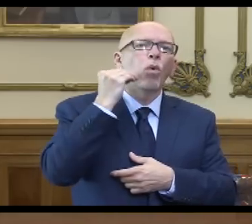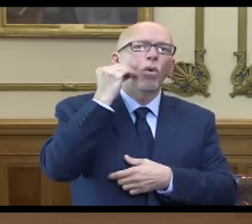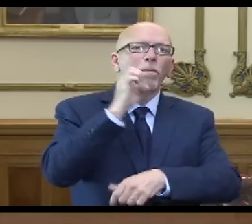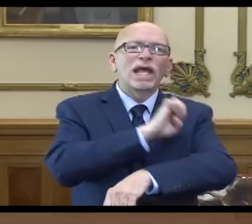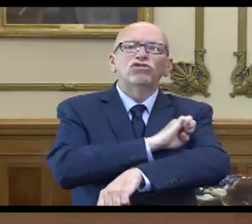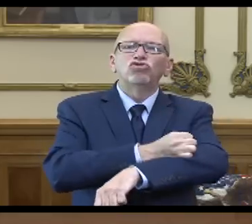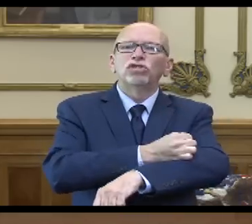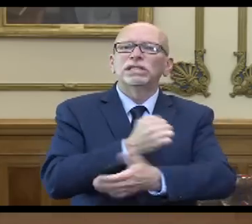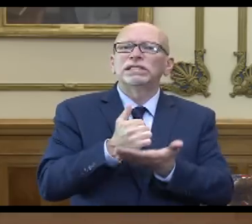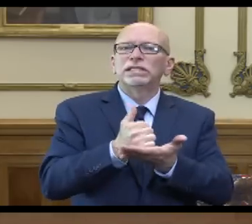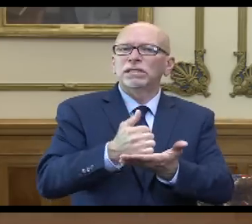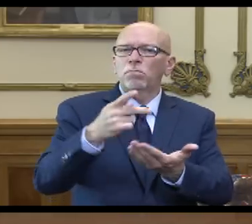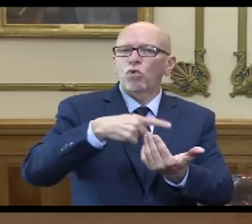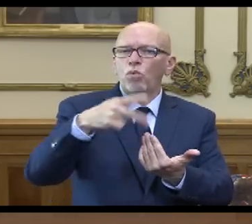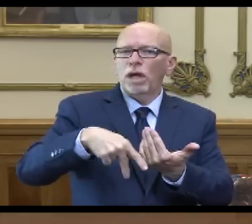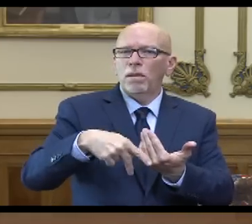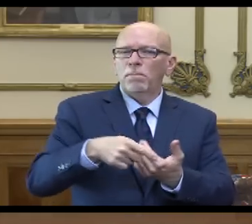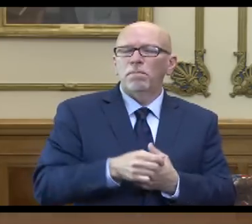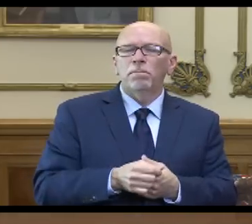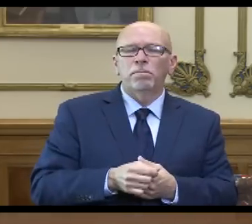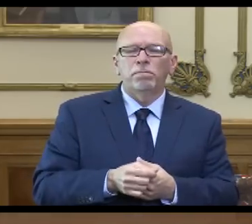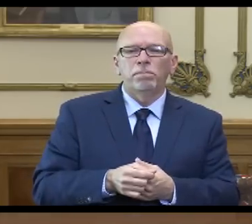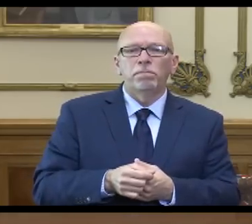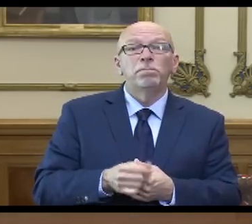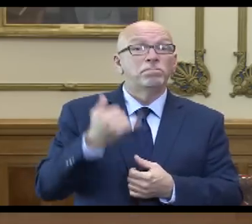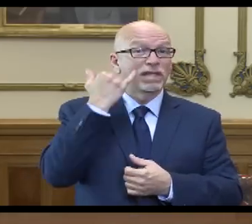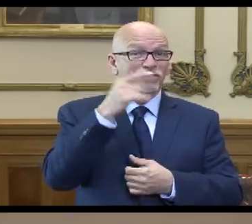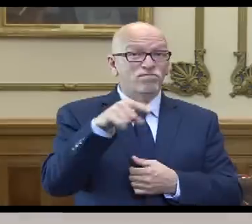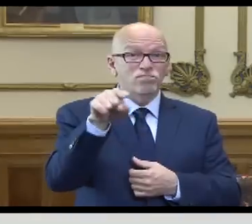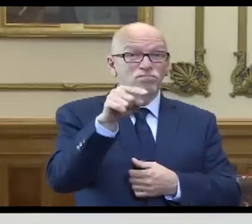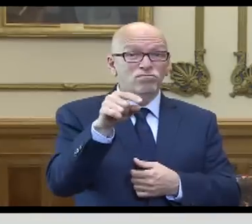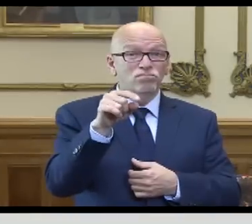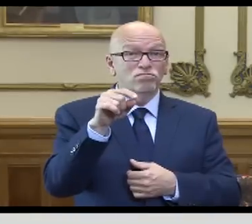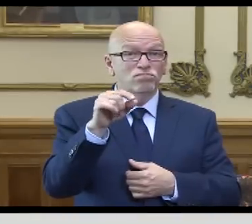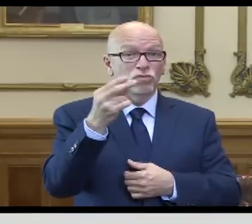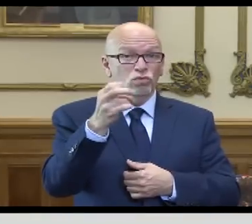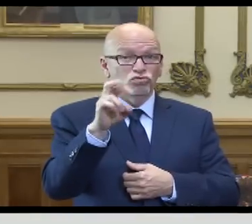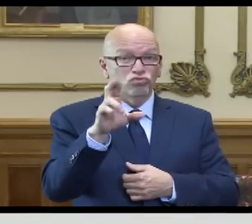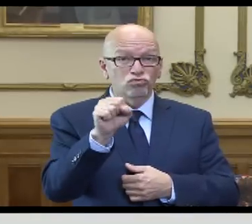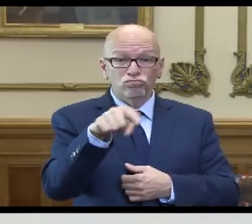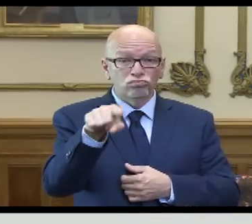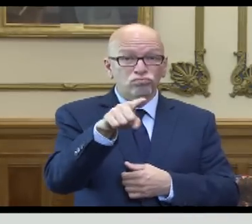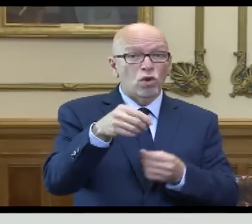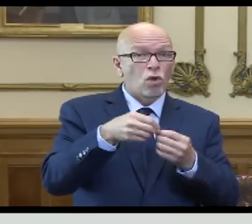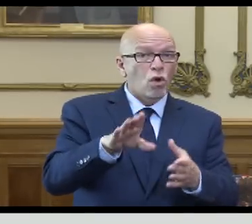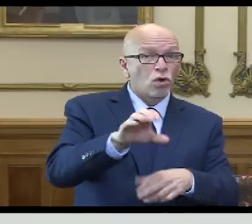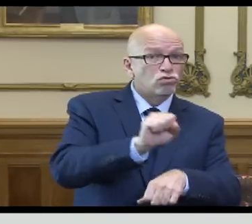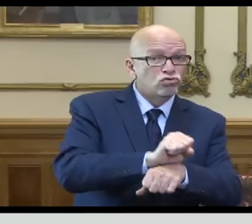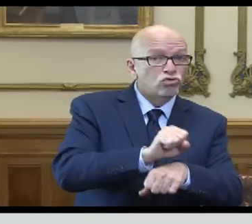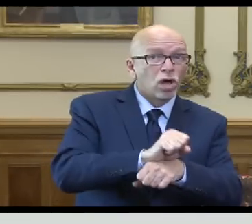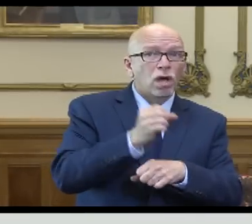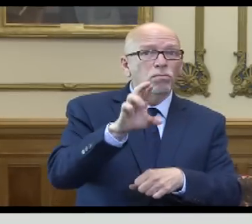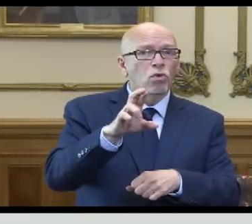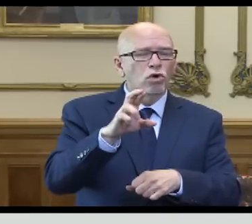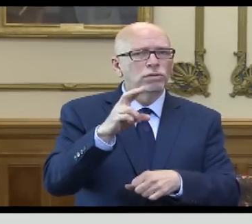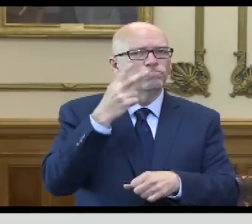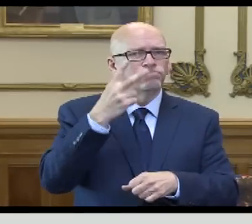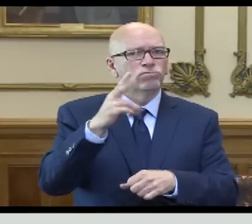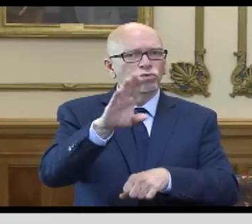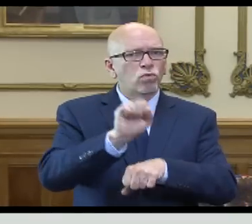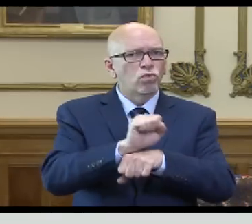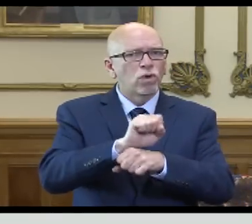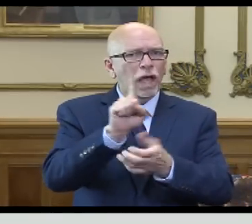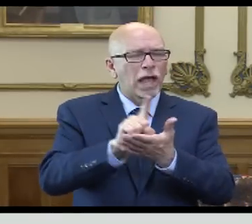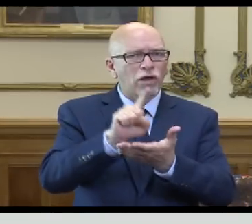Assistance Program. Now, if you're a Hoosier and you've lost your job or have seen decreased hours due